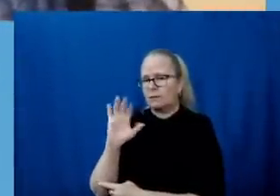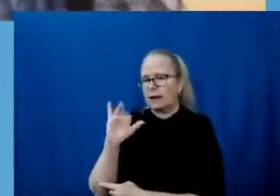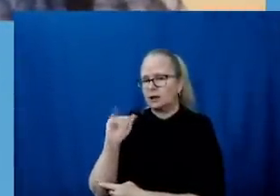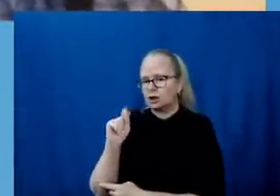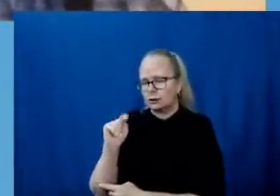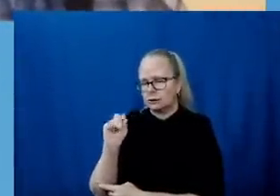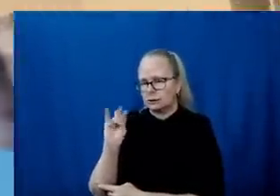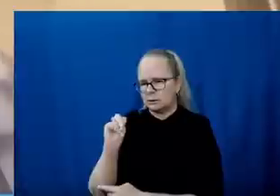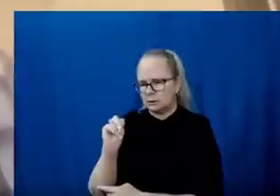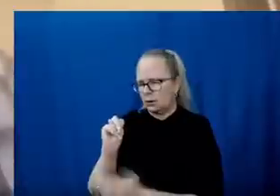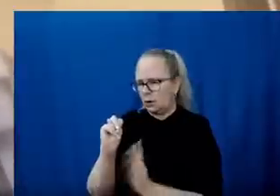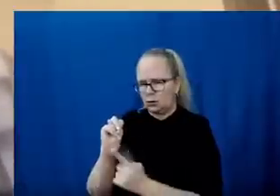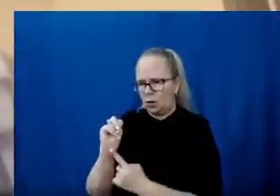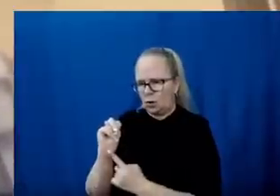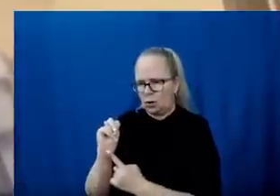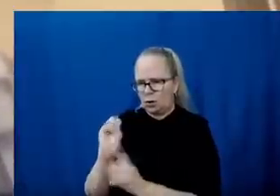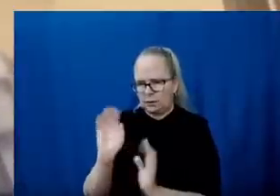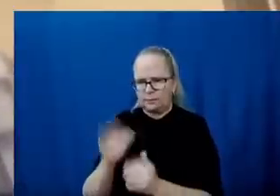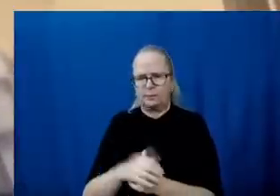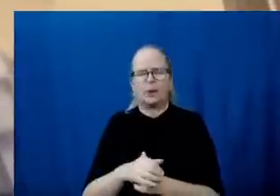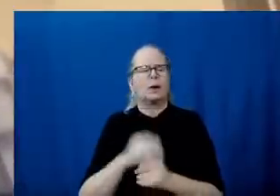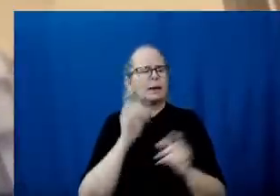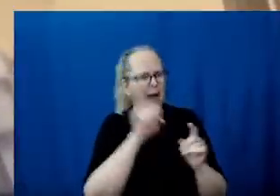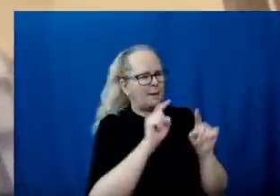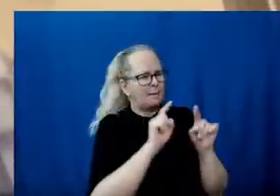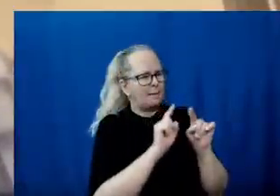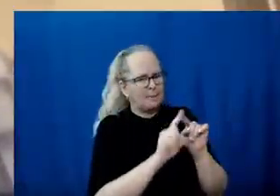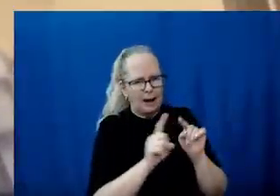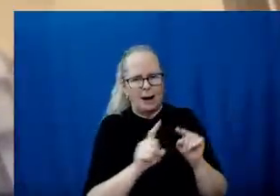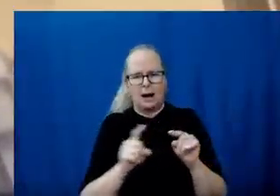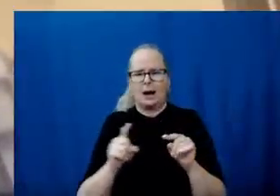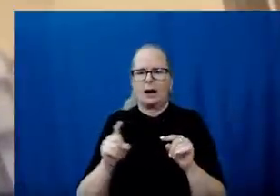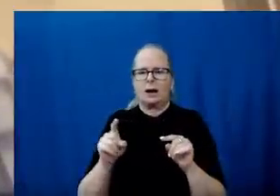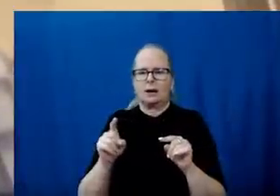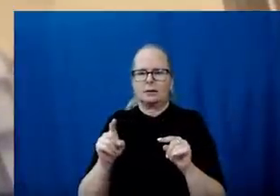quantification. Yeah, but yeah.